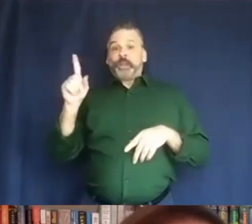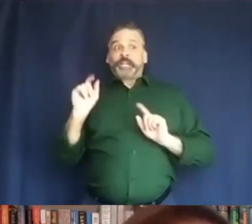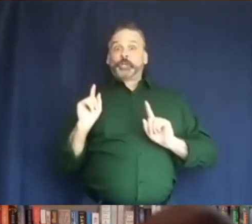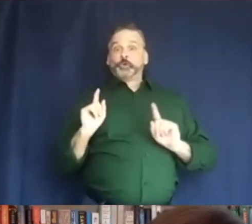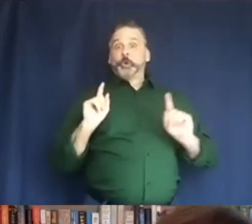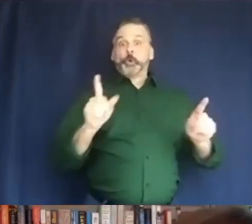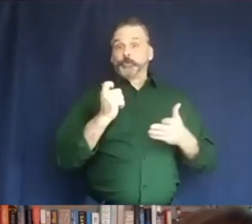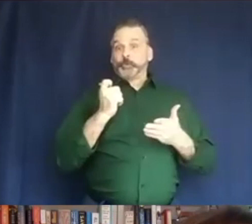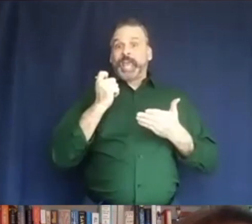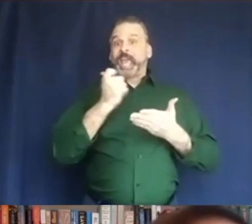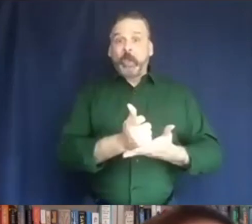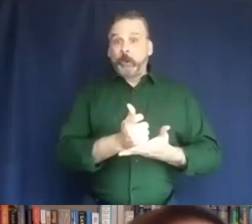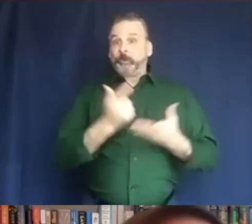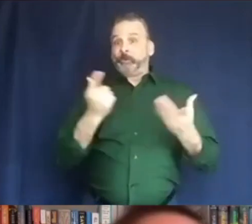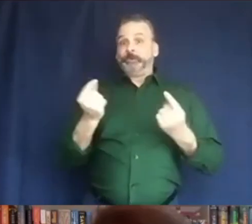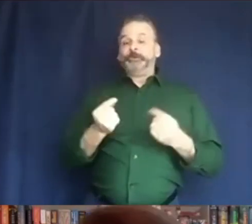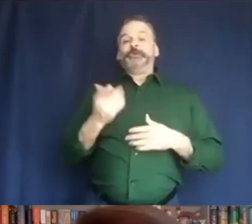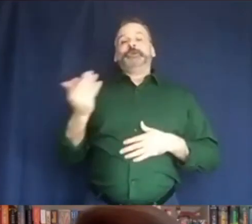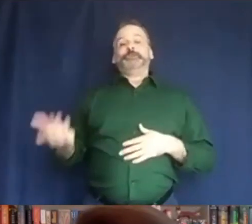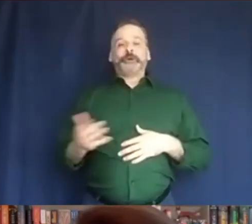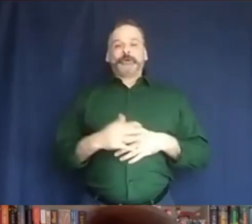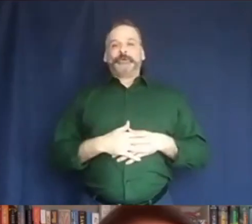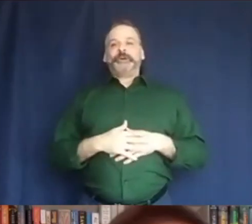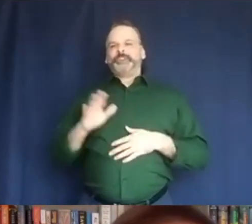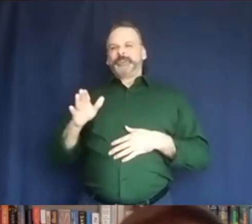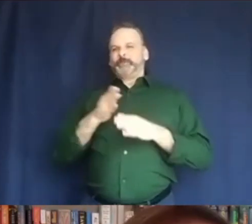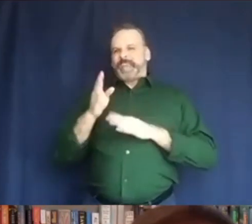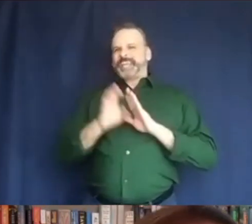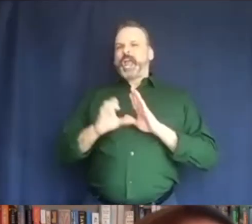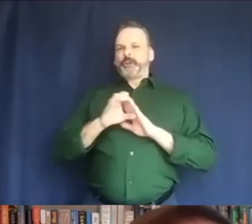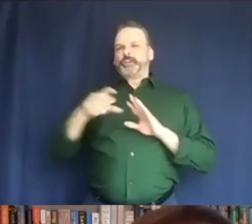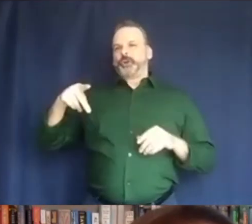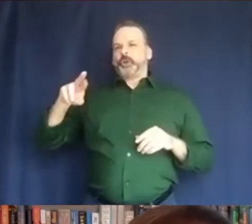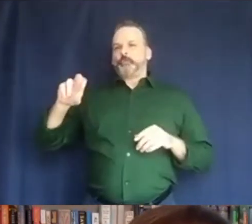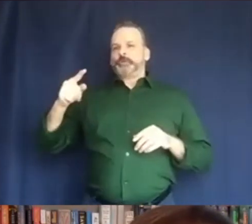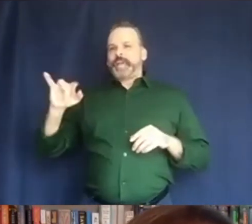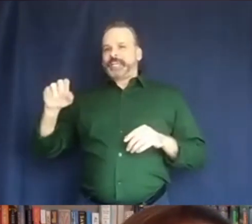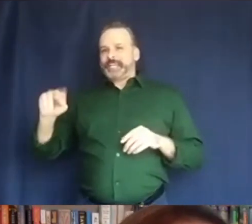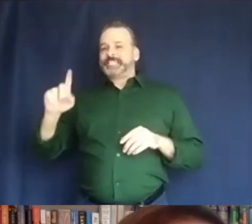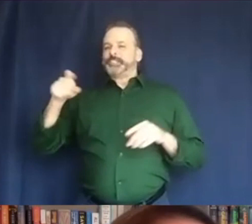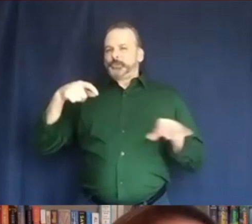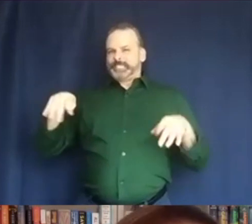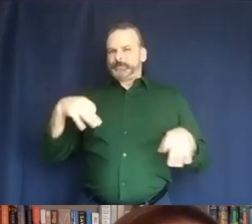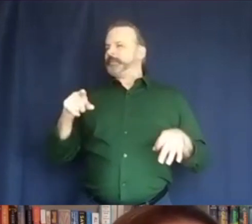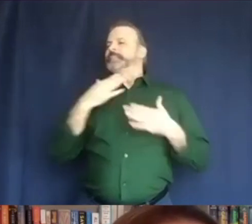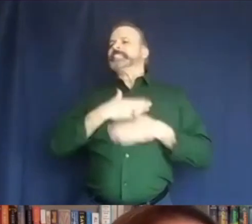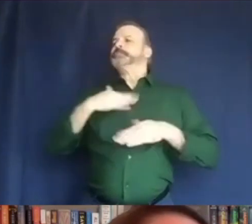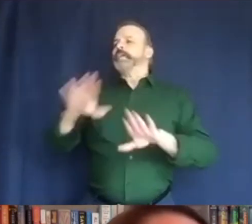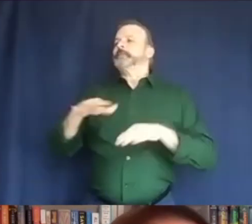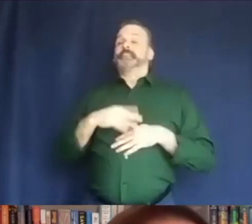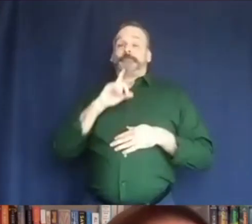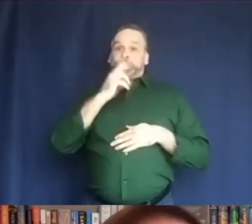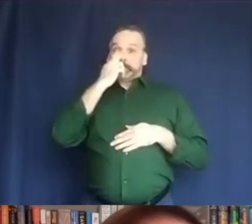defeat Sauron. So the protagonist has to explain that it's entertainment, and it's very funny. Do you think that there